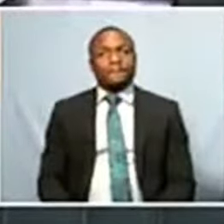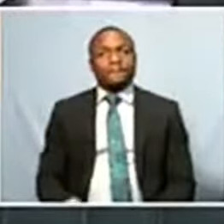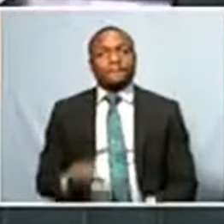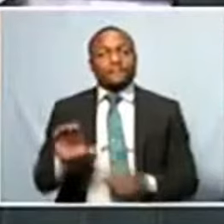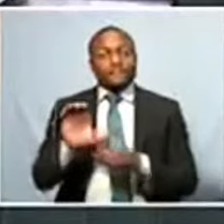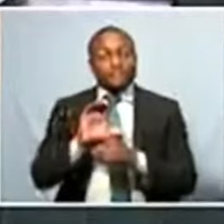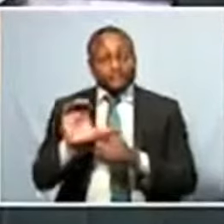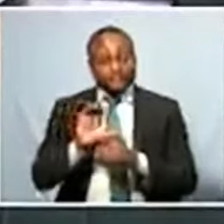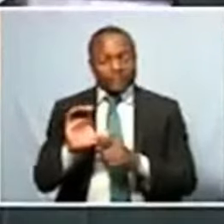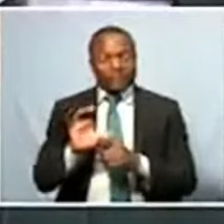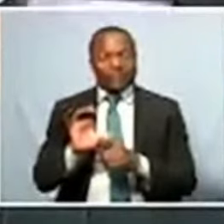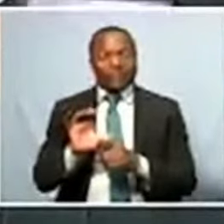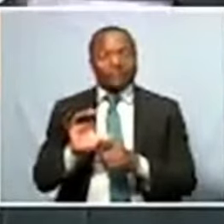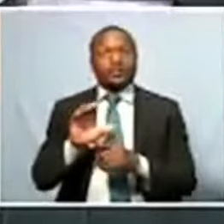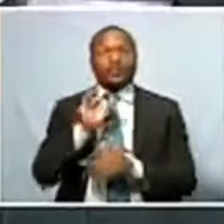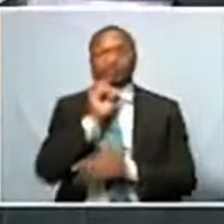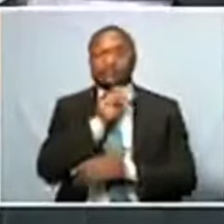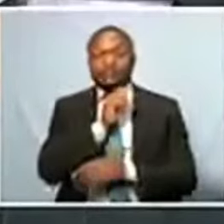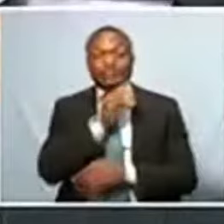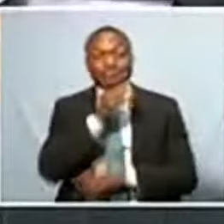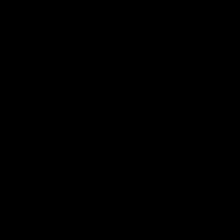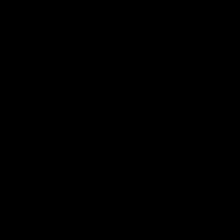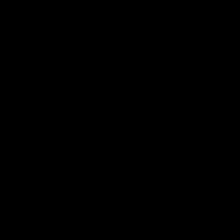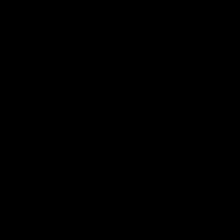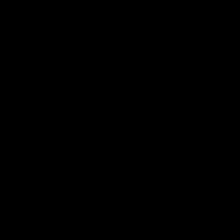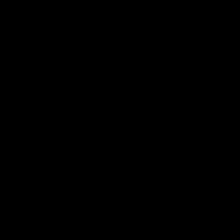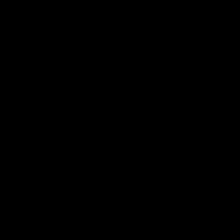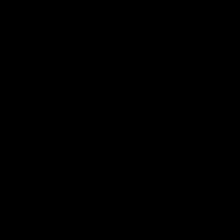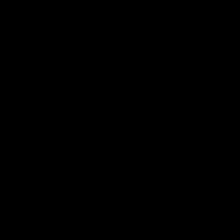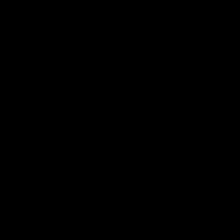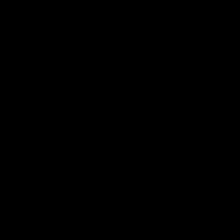Copper Belt, we have Chirilavomwe there.